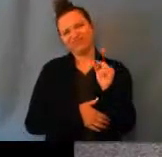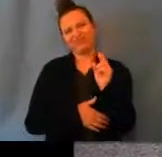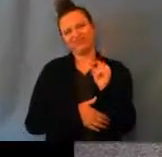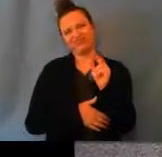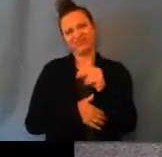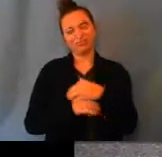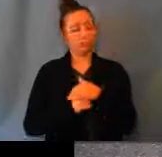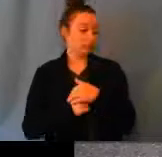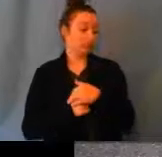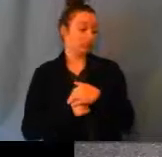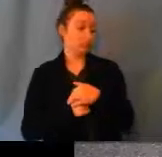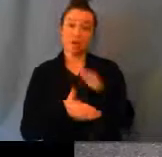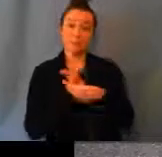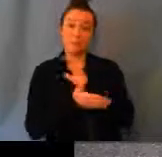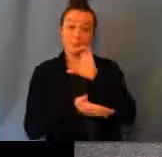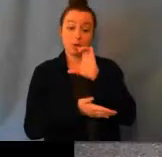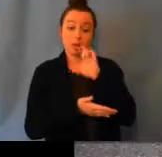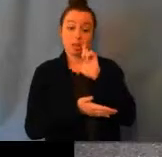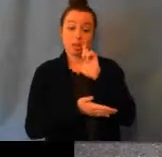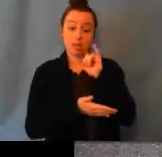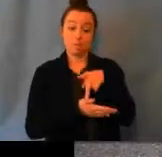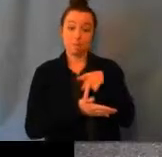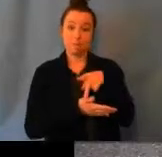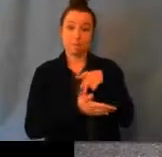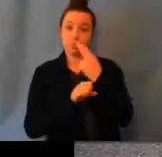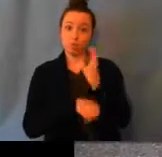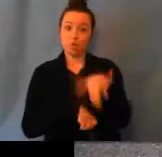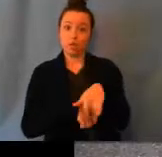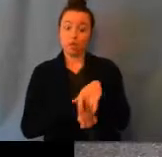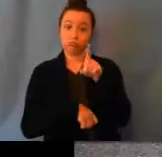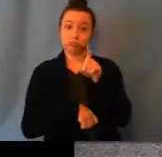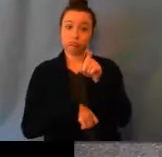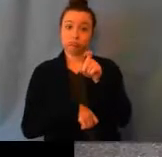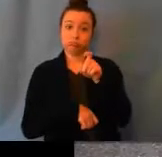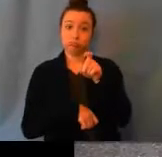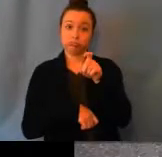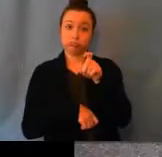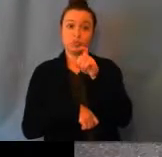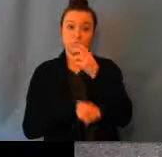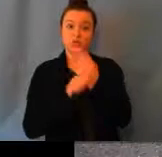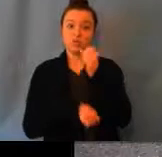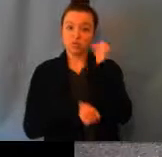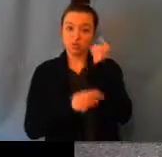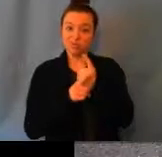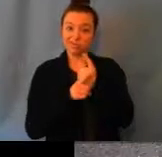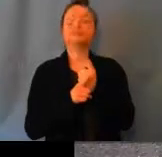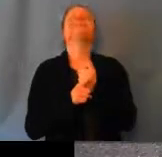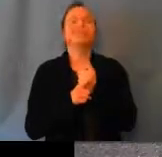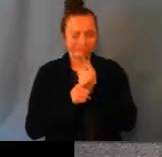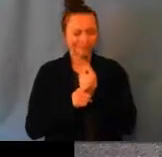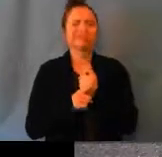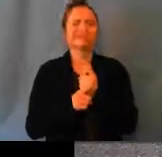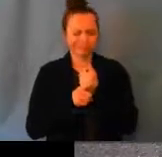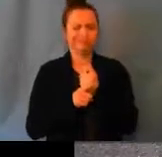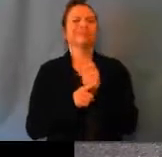No. What about a paper clip? Did we use paper clips when we were talking about measurement yesterday? We did. So I can